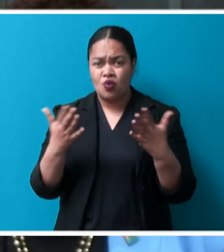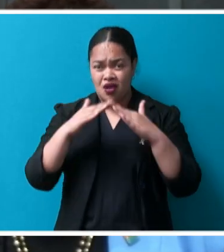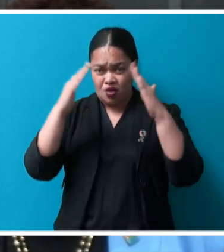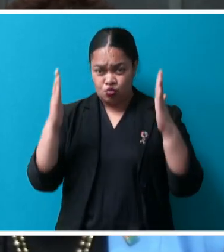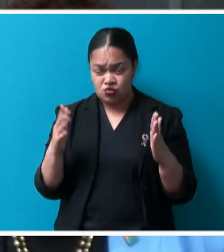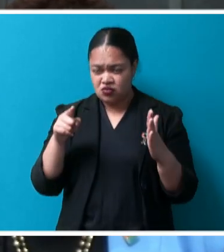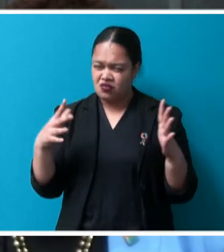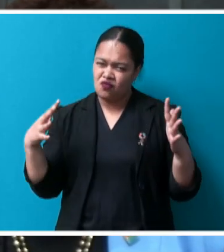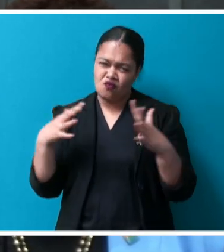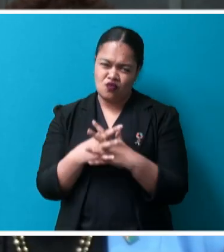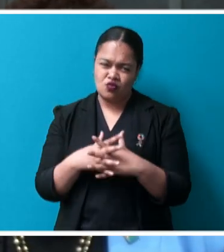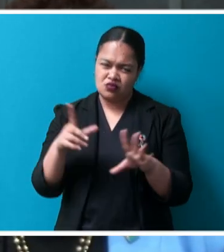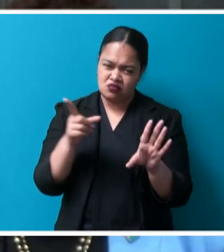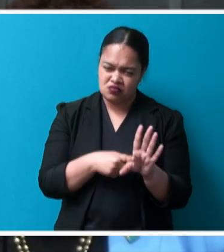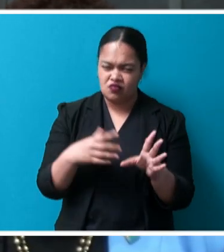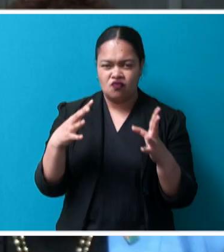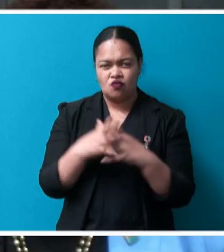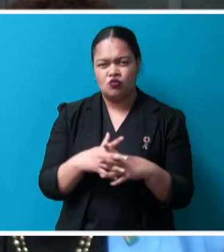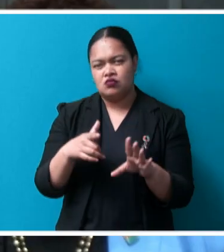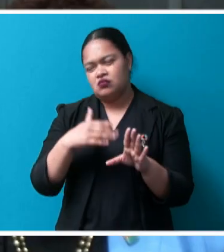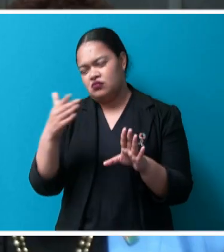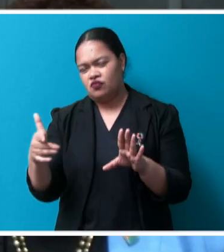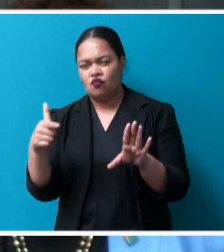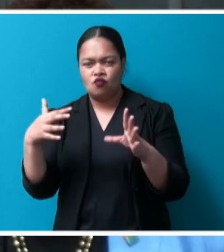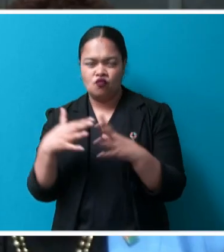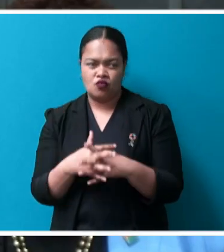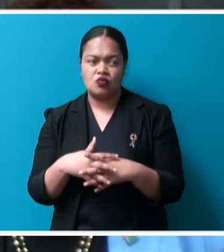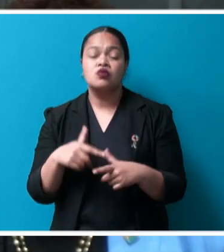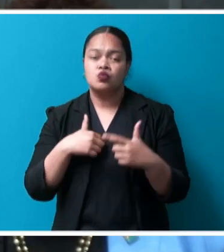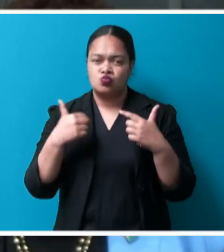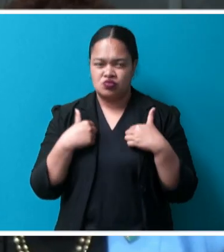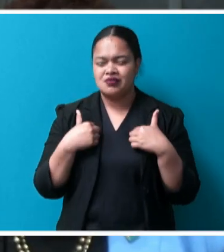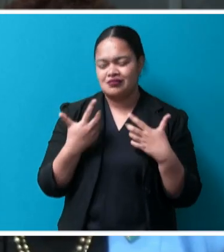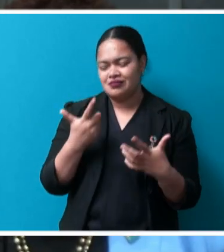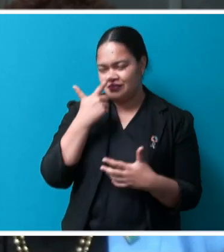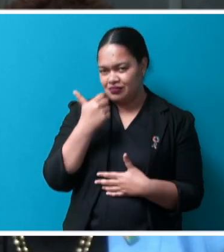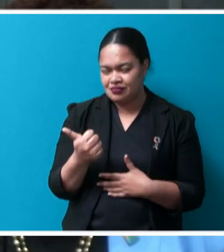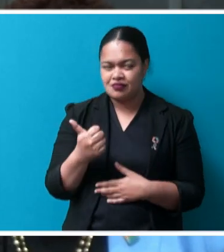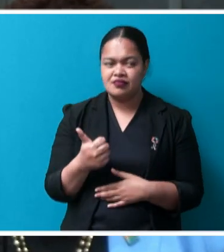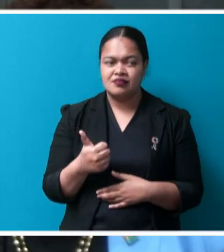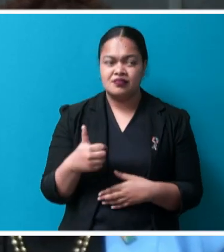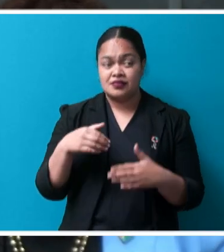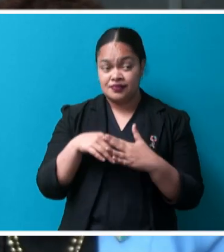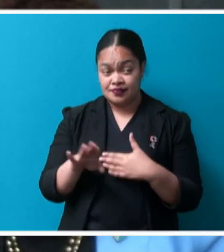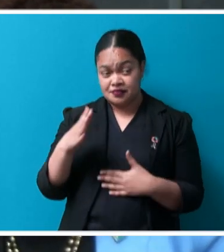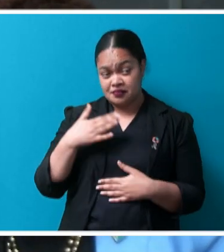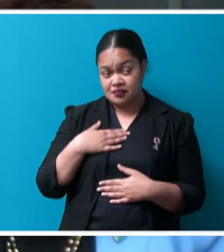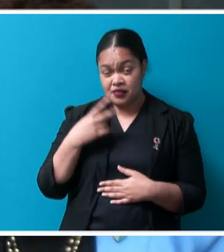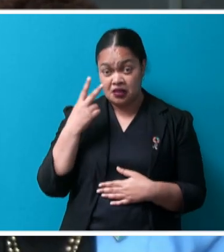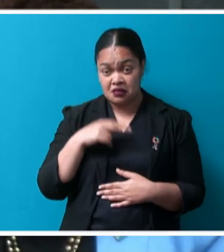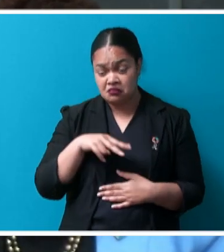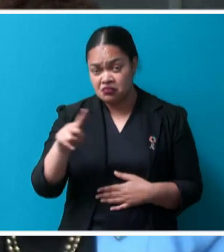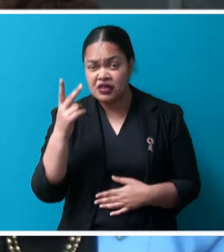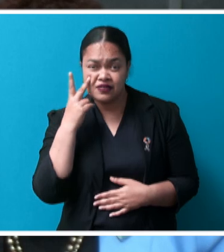full. It's full. So we are grateful. I have just, in my visits to